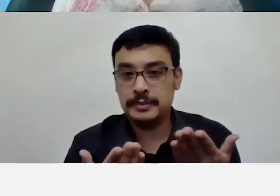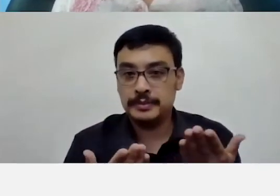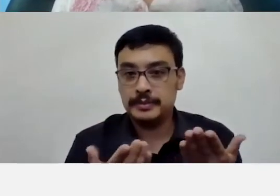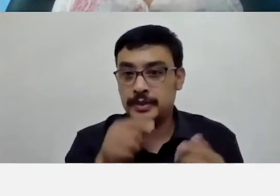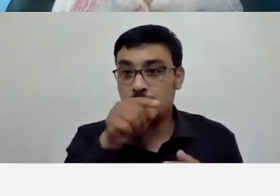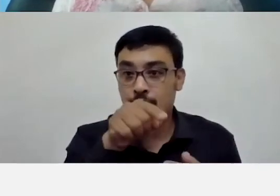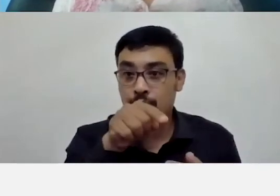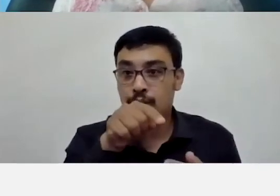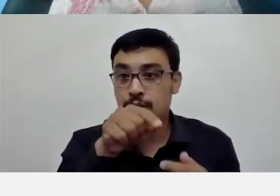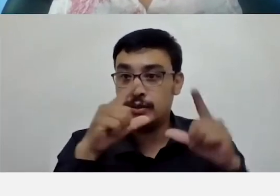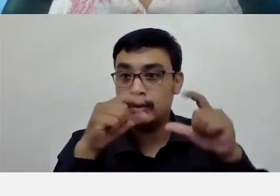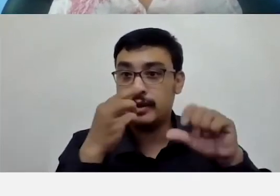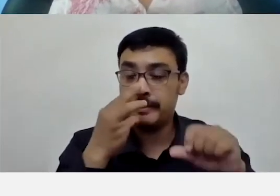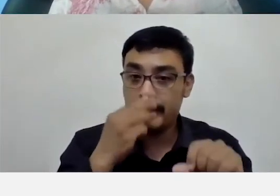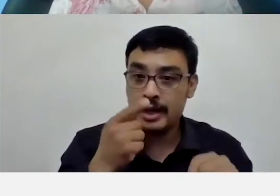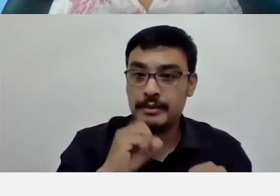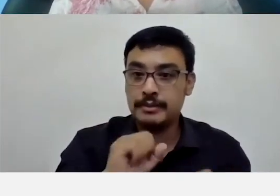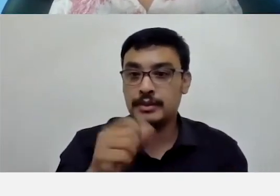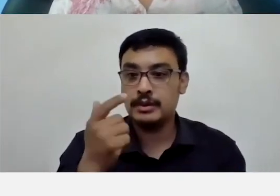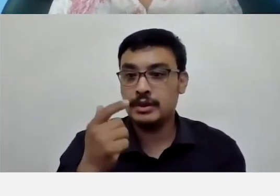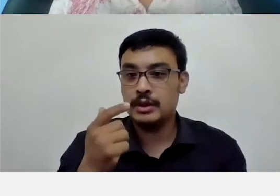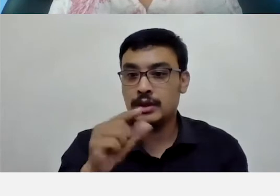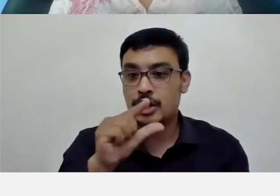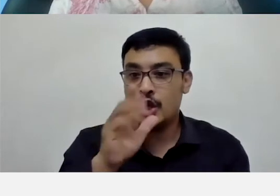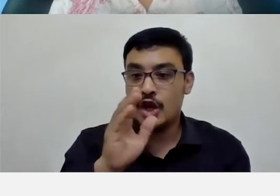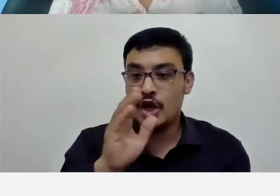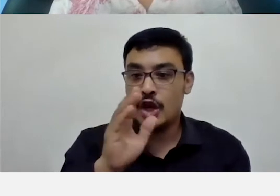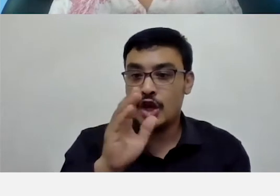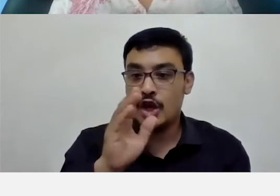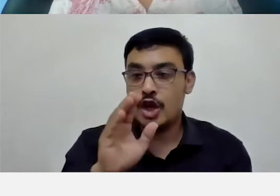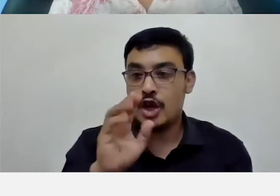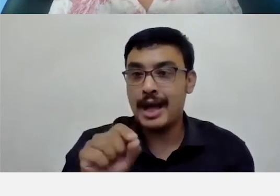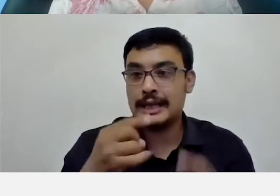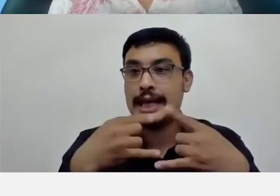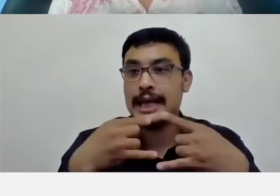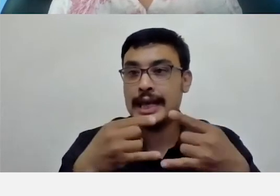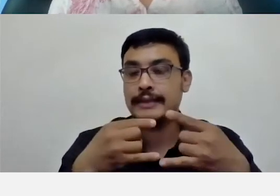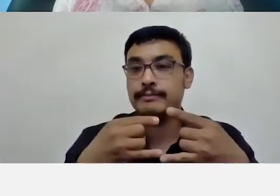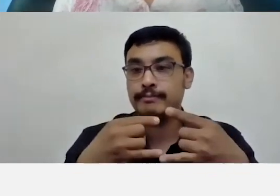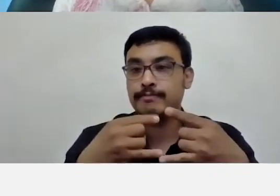we are in a Khoma gate now. So Khoma gate.